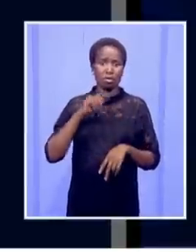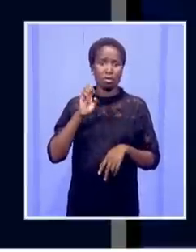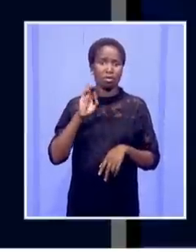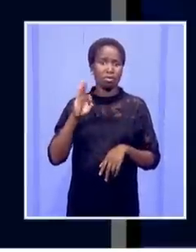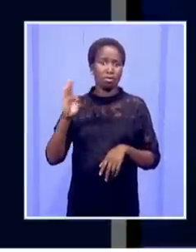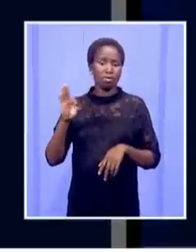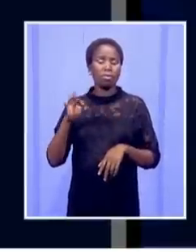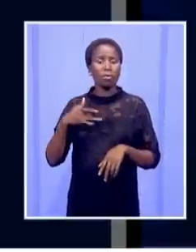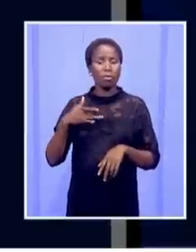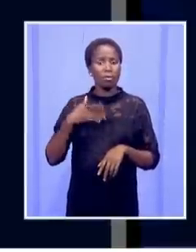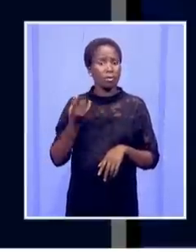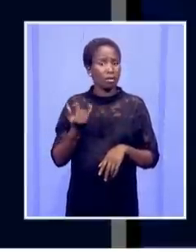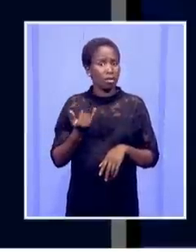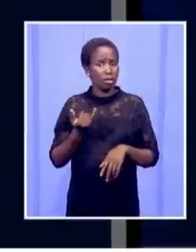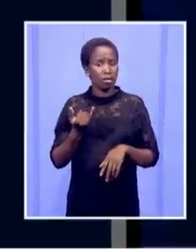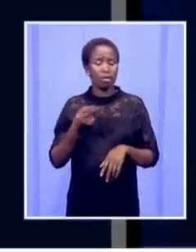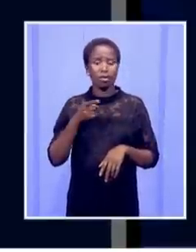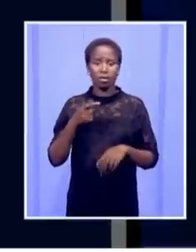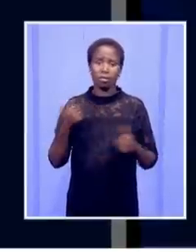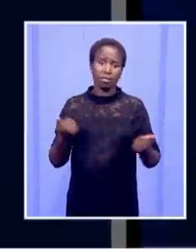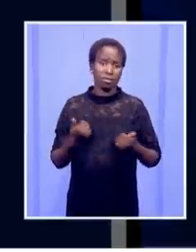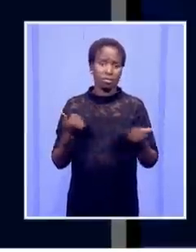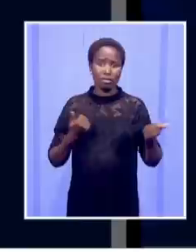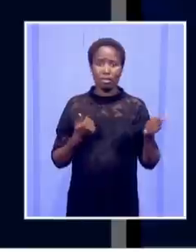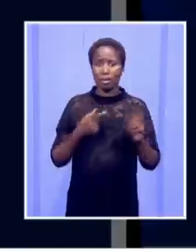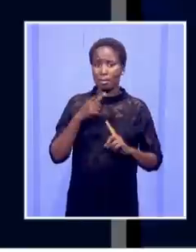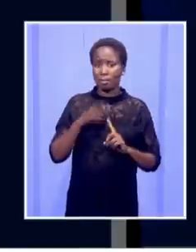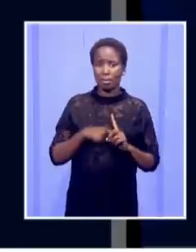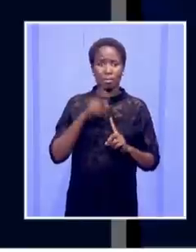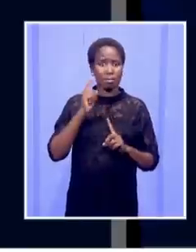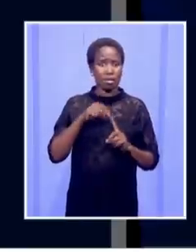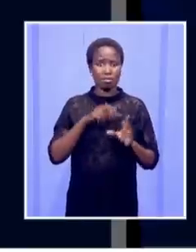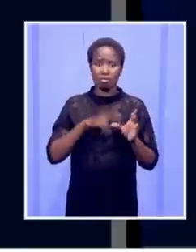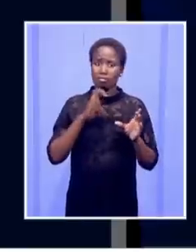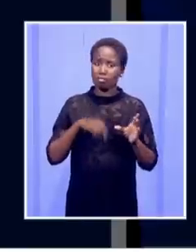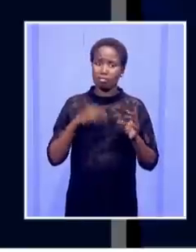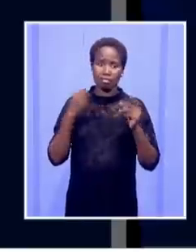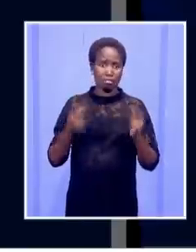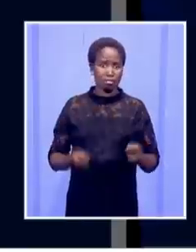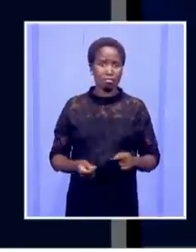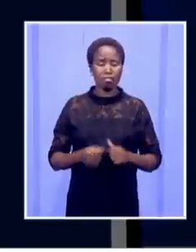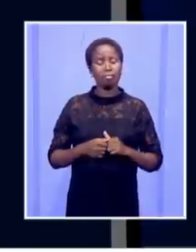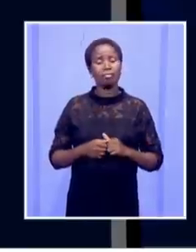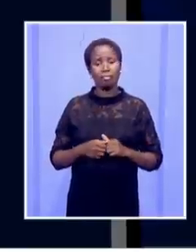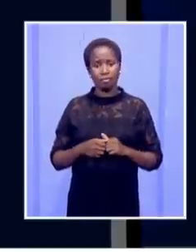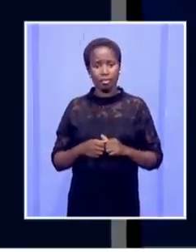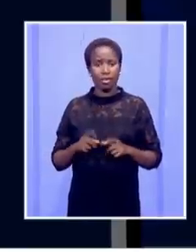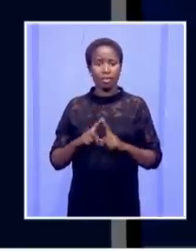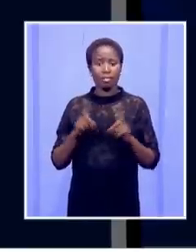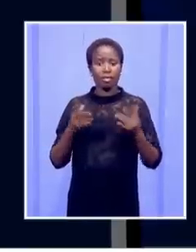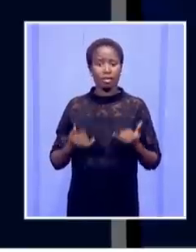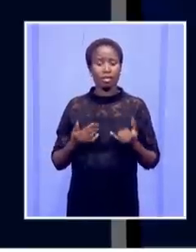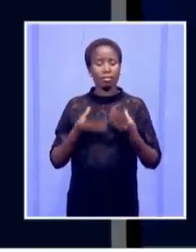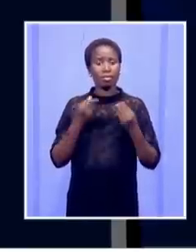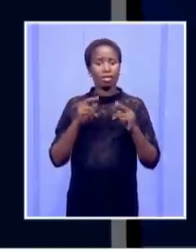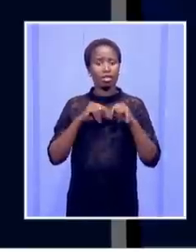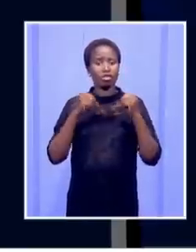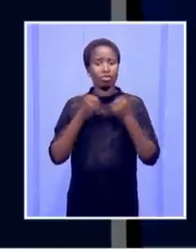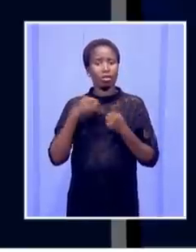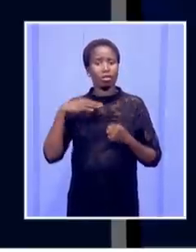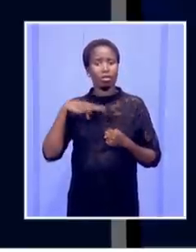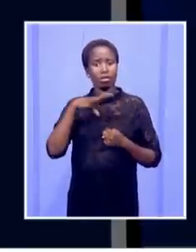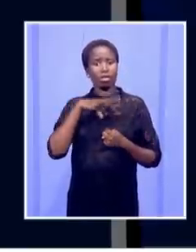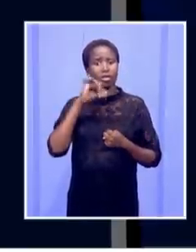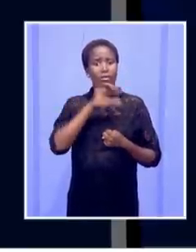was any semblance of integrity left in him, he would resign immediately. He has today ran away from the National Council of Provinces because